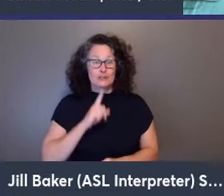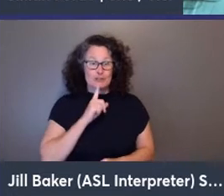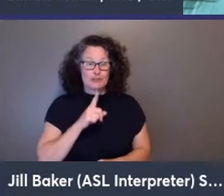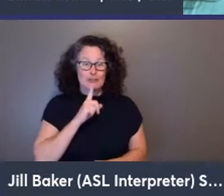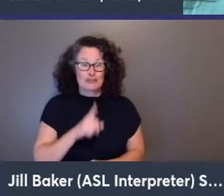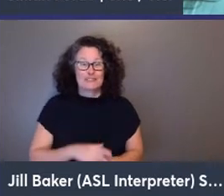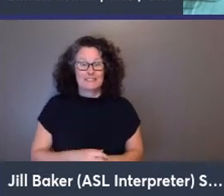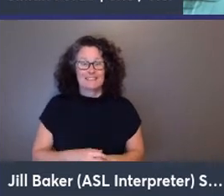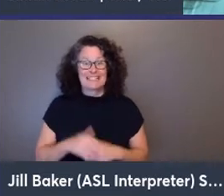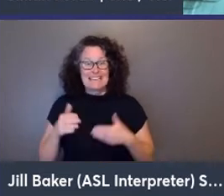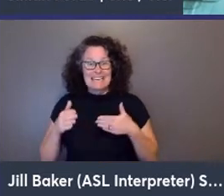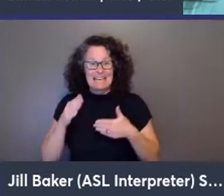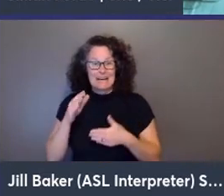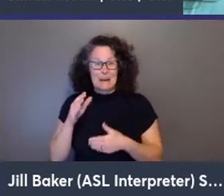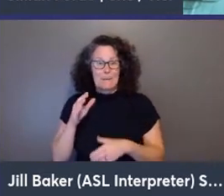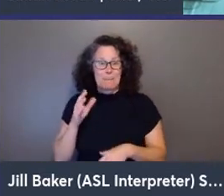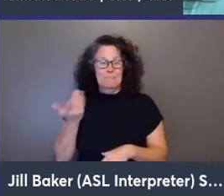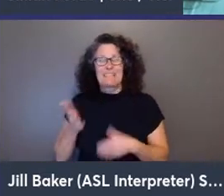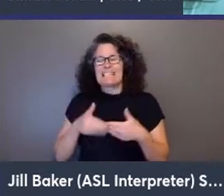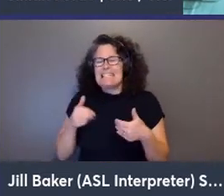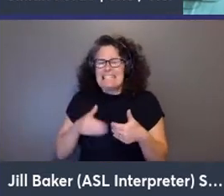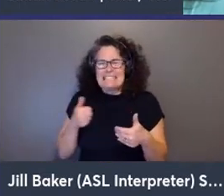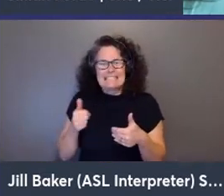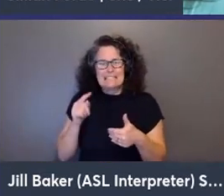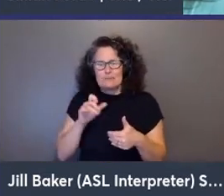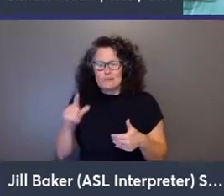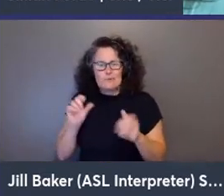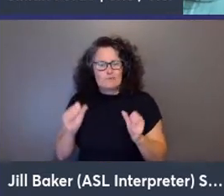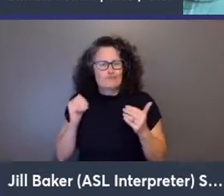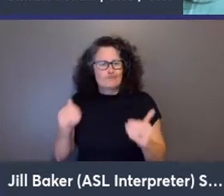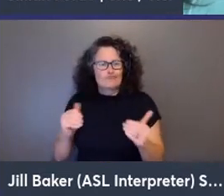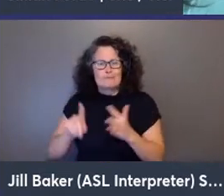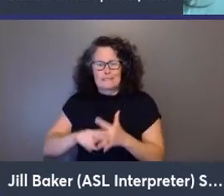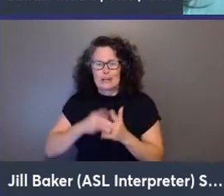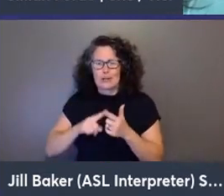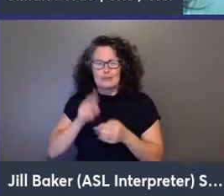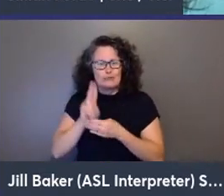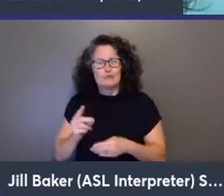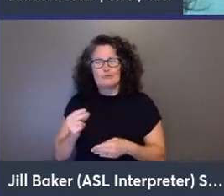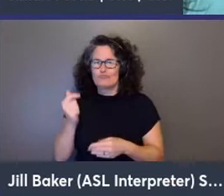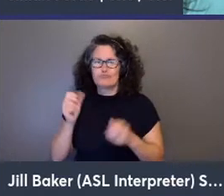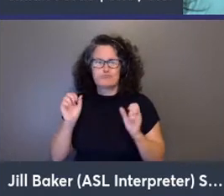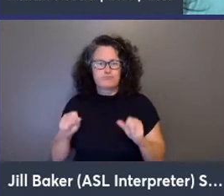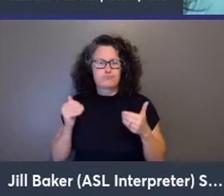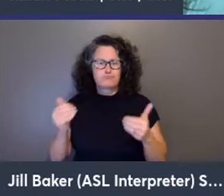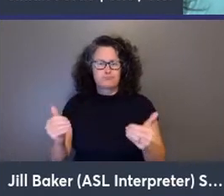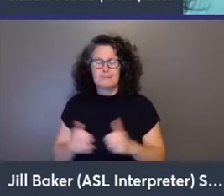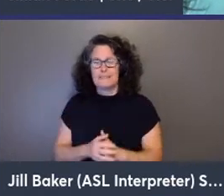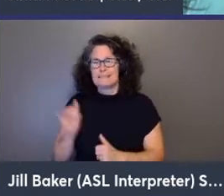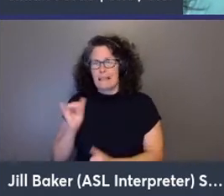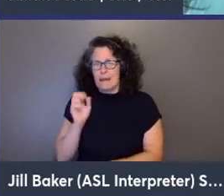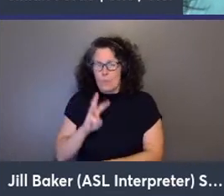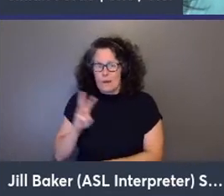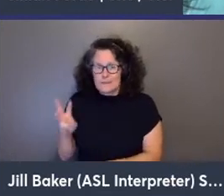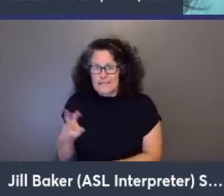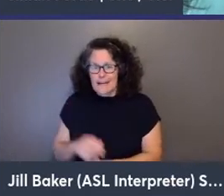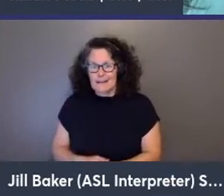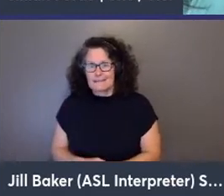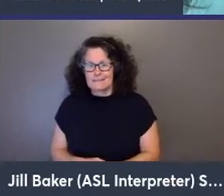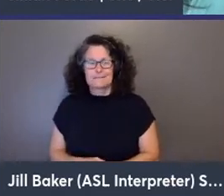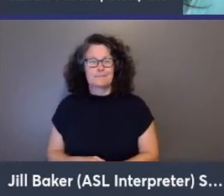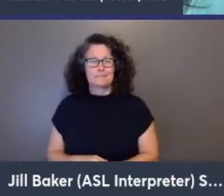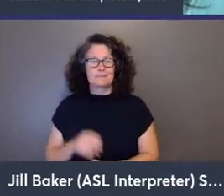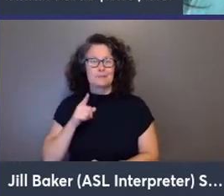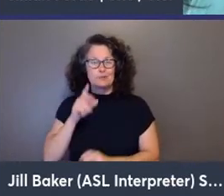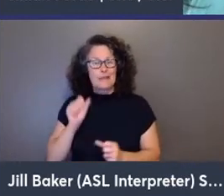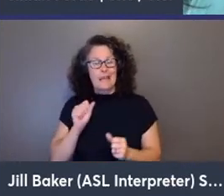such easy tool to just jump in and then start it to use right away. It's just like a website. You can go and then you can just